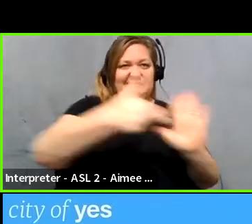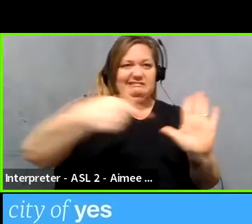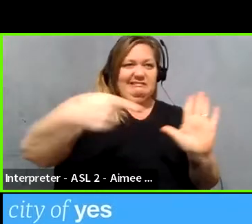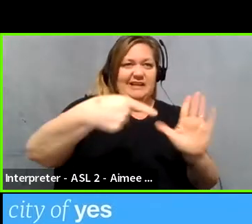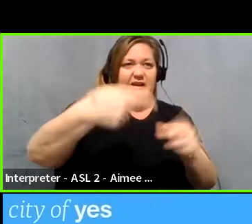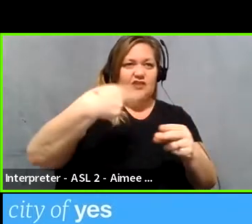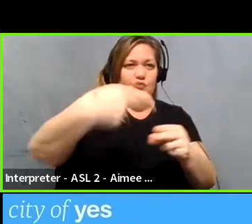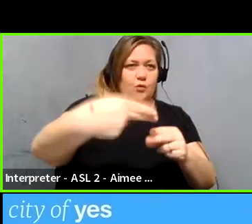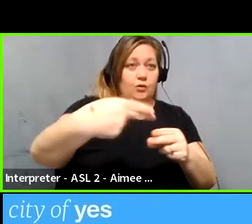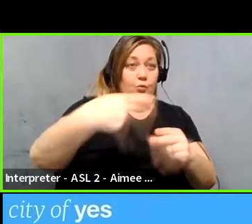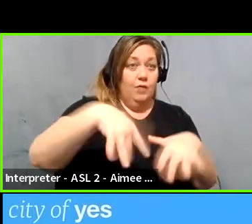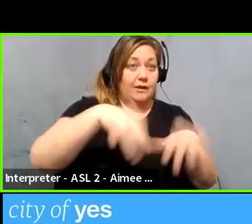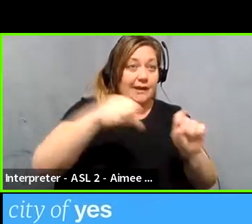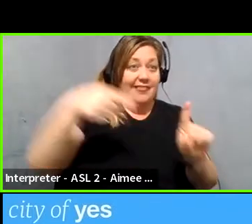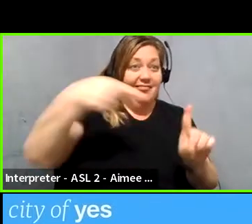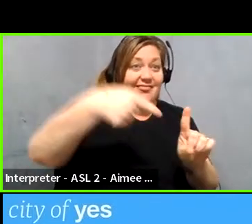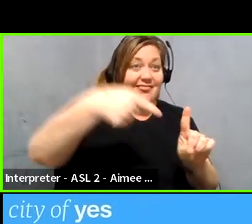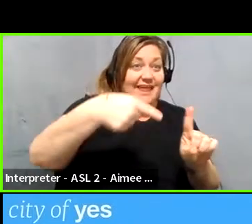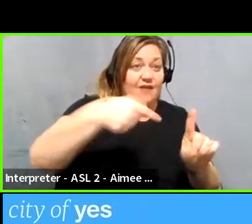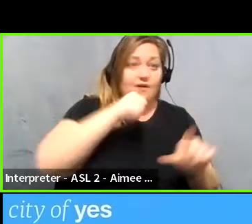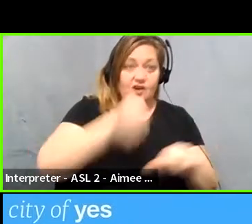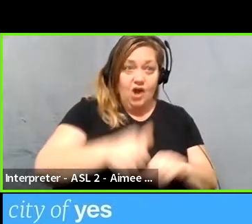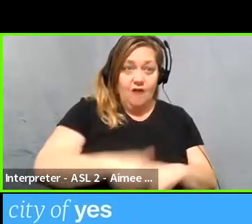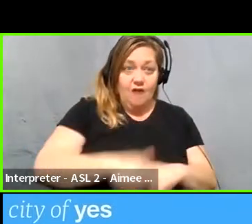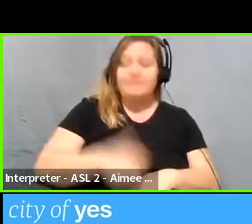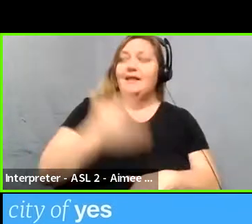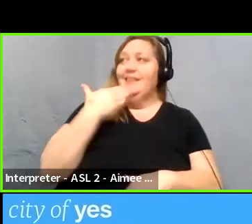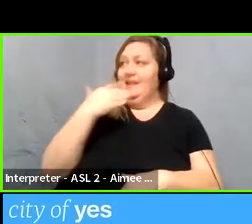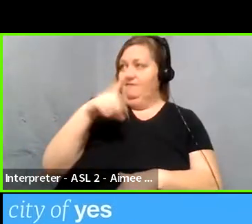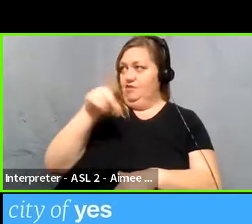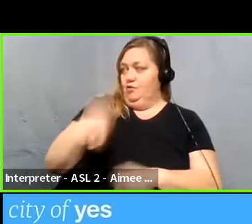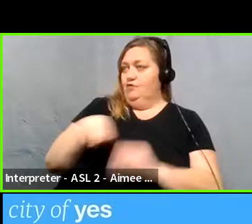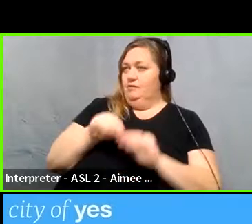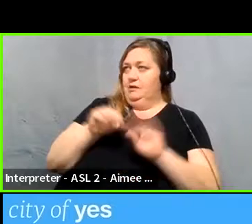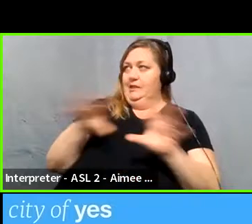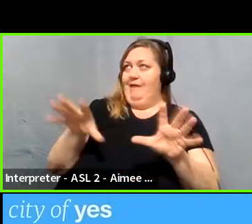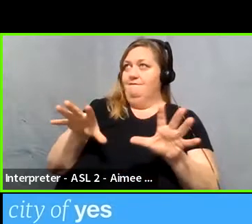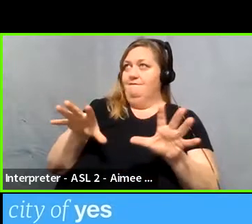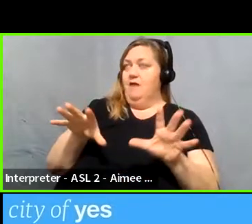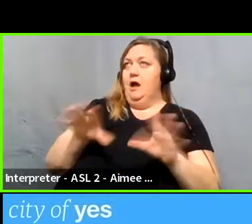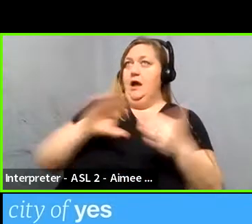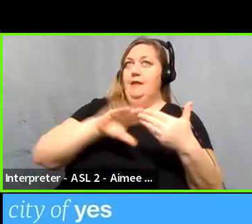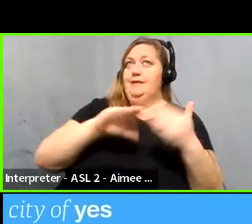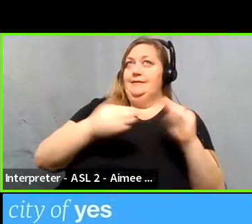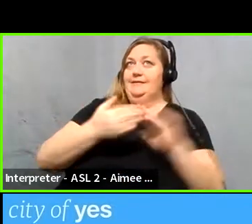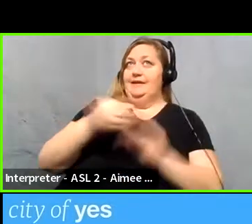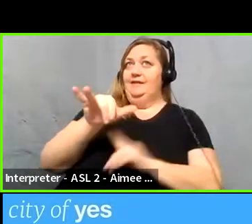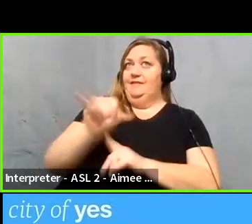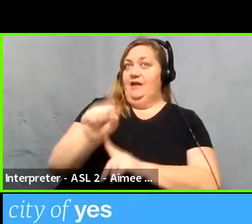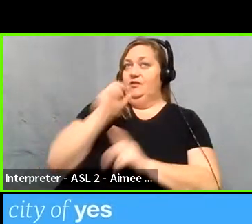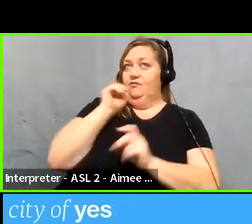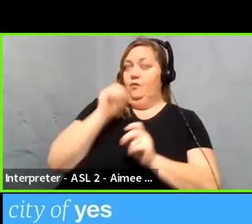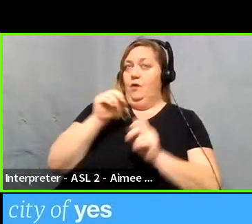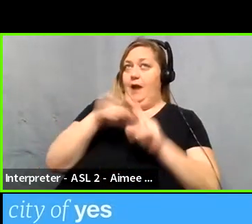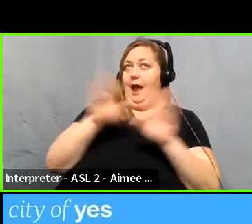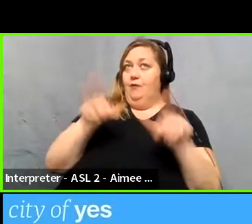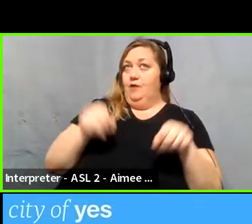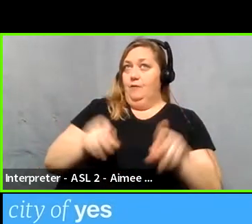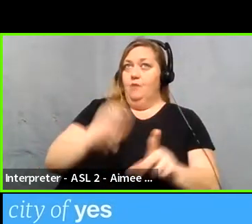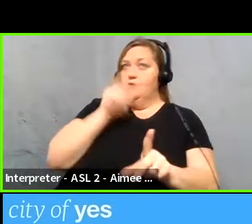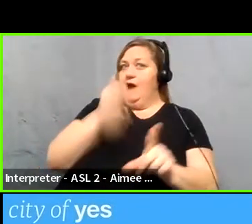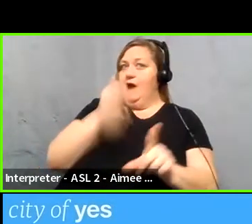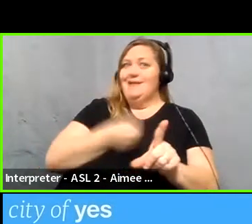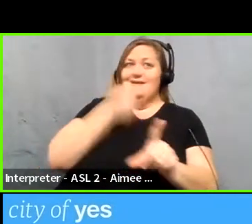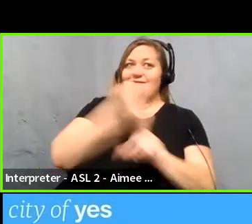Great question. Thanks for the question. and just to clarify, um, the city of Esther housing opportunity will not affect any of our